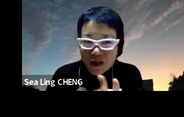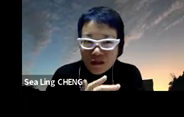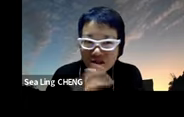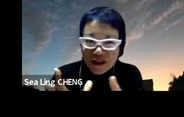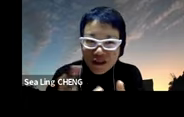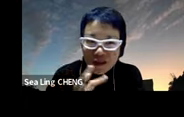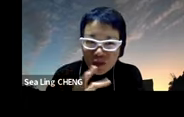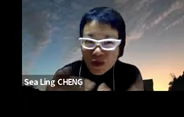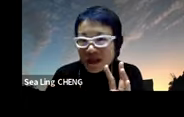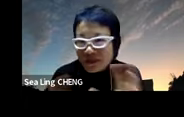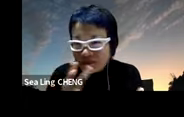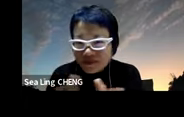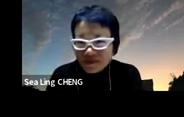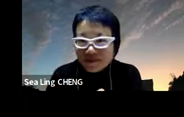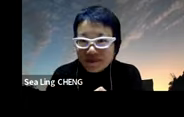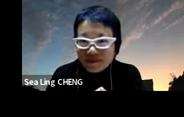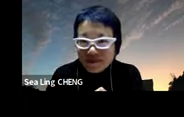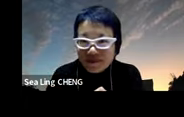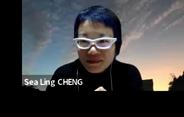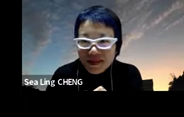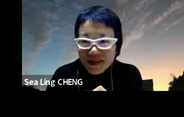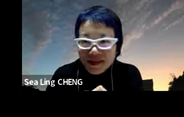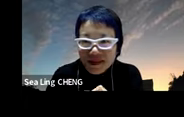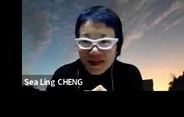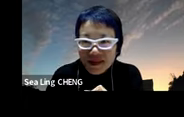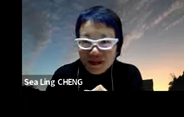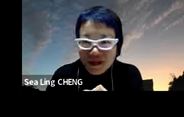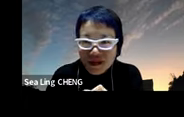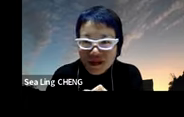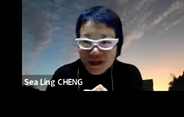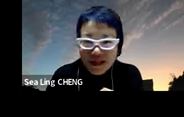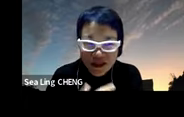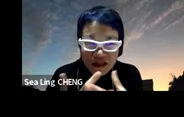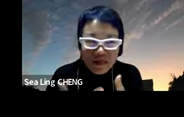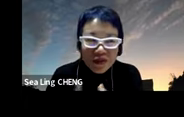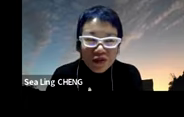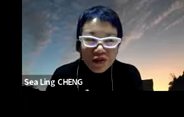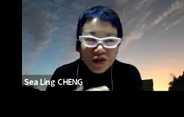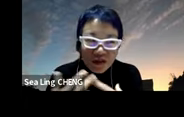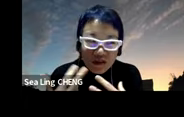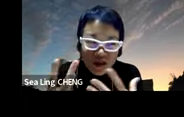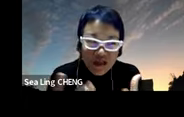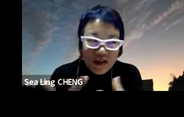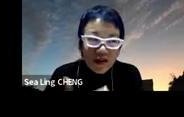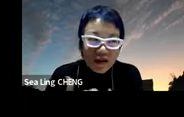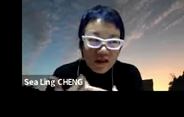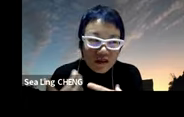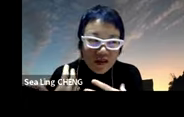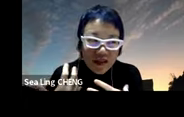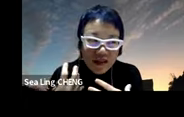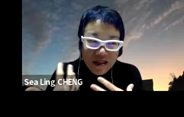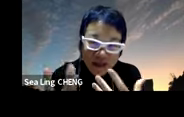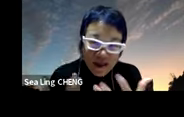do we figure the women in this kind of research? Is it legitimate to focus